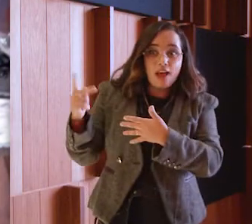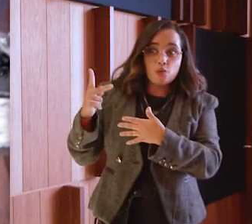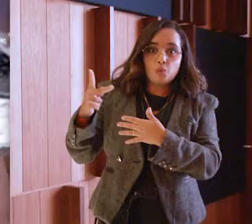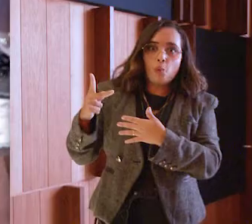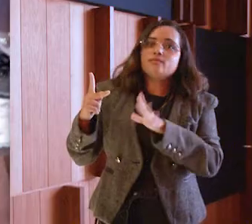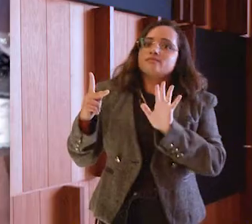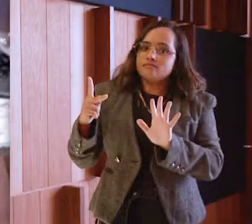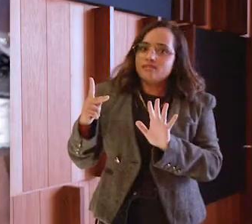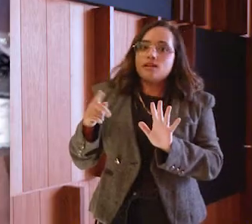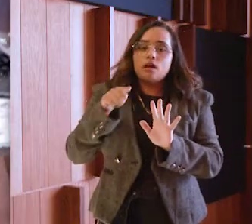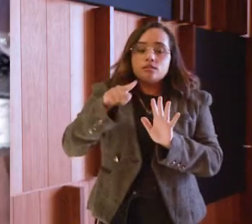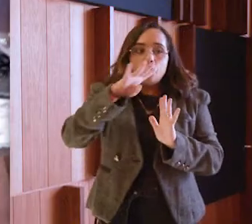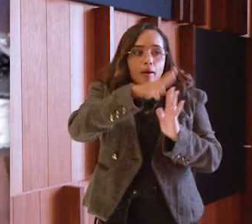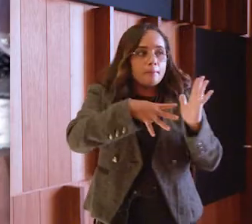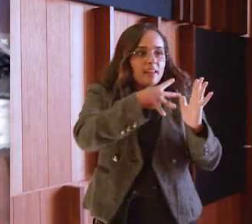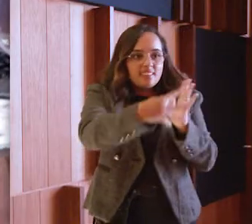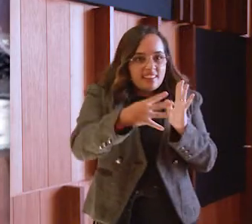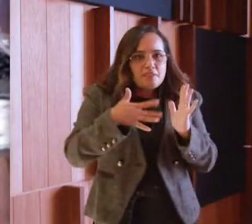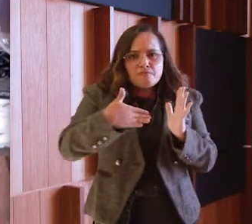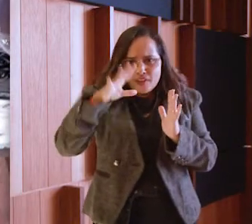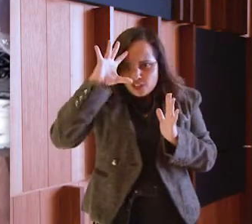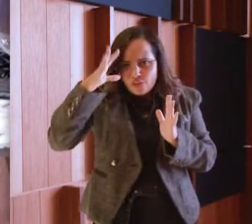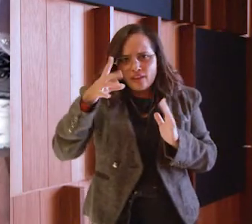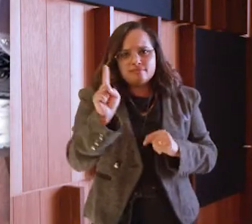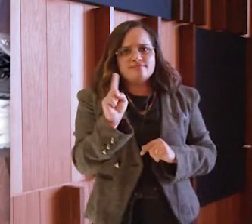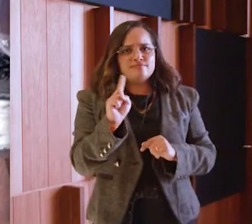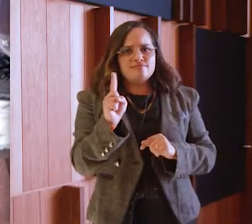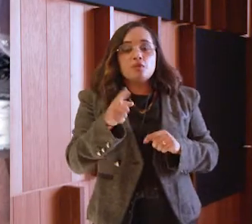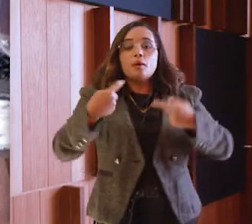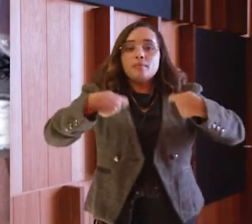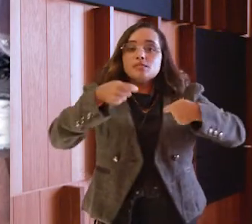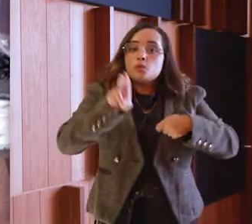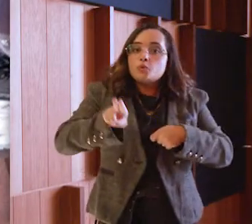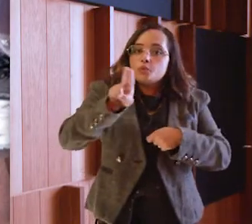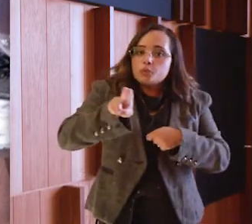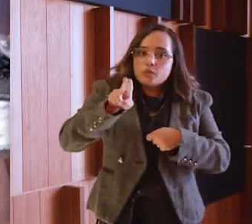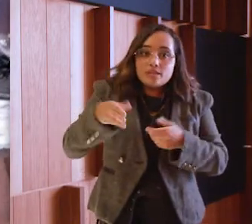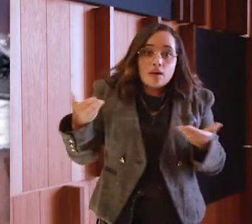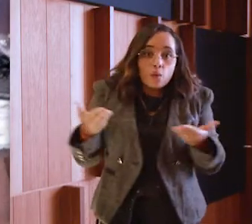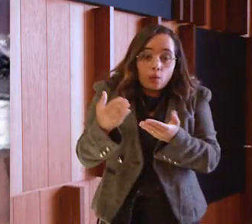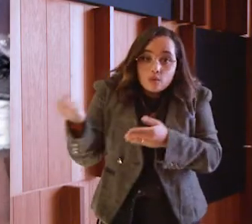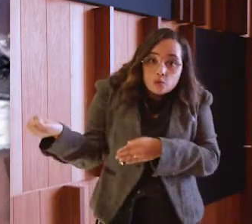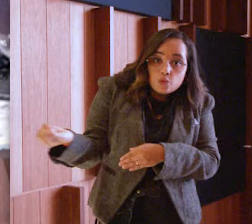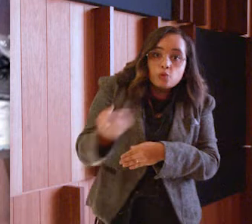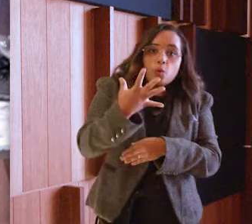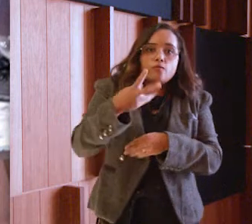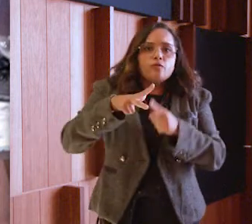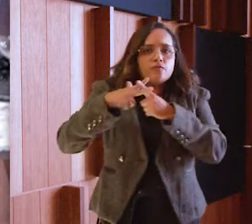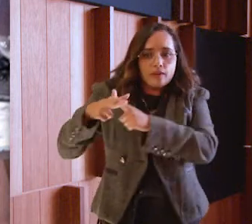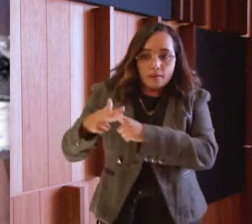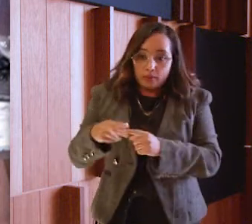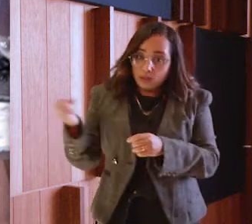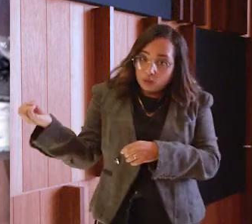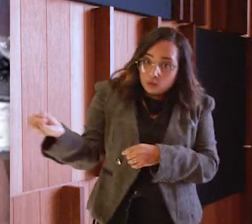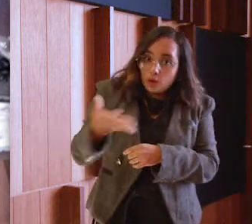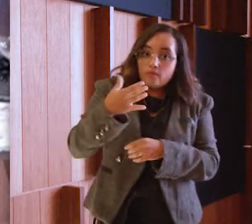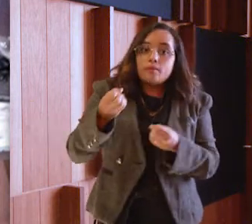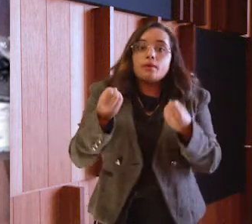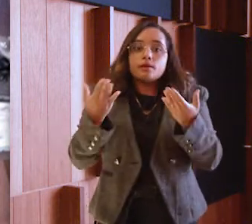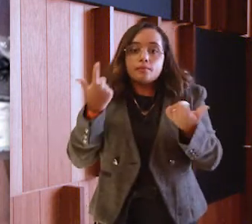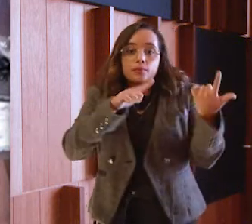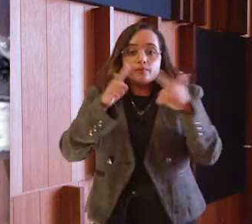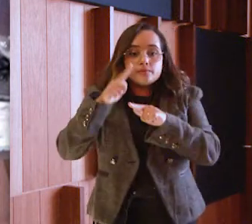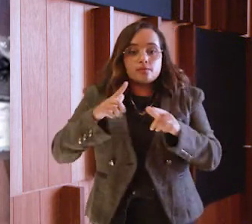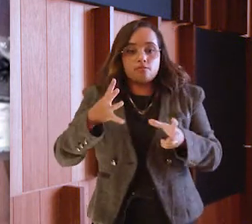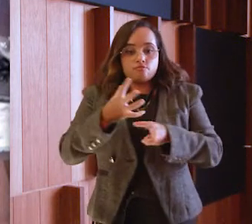a completely different generation of tools that we'll talk about in order to actually run those computations simultaneously so we can actually solve